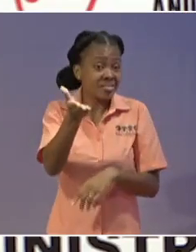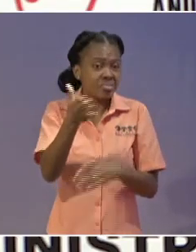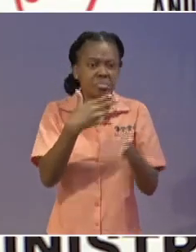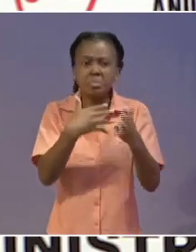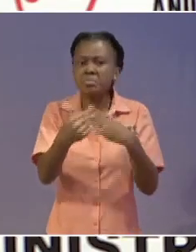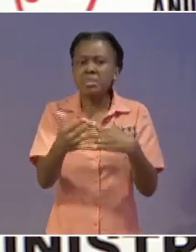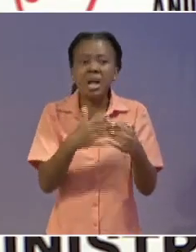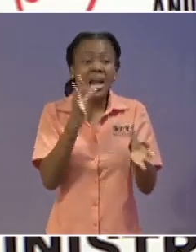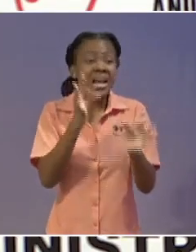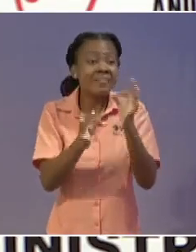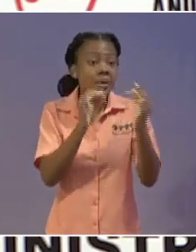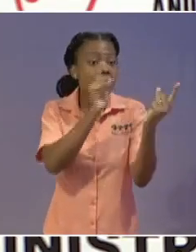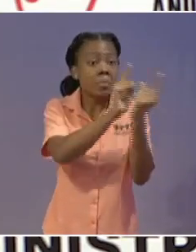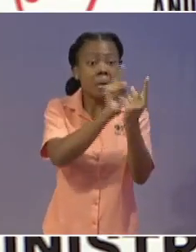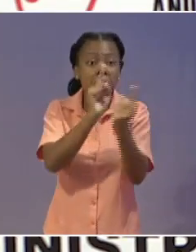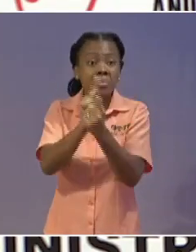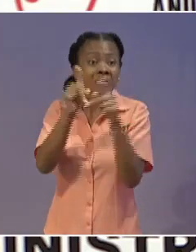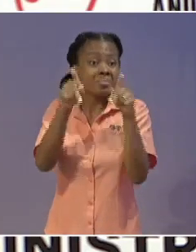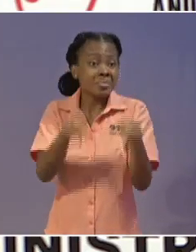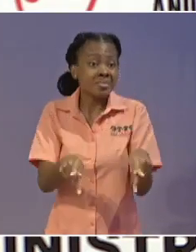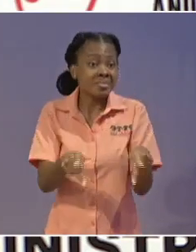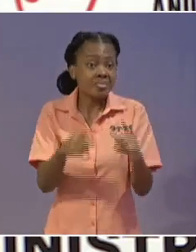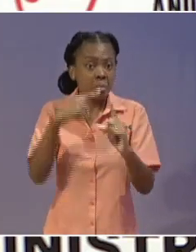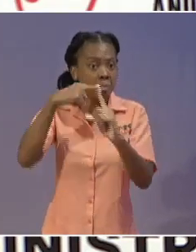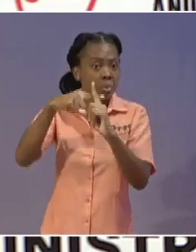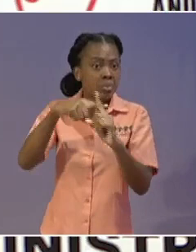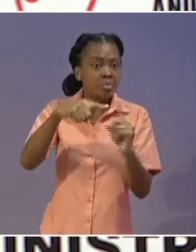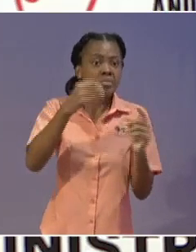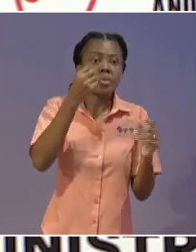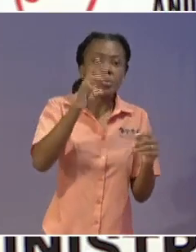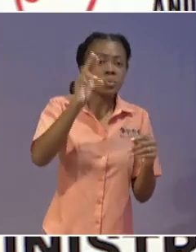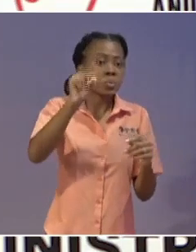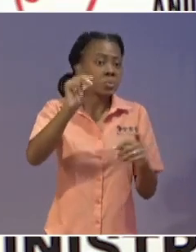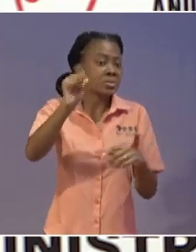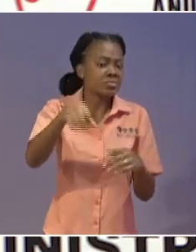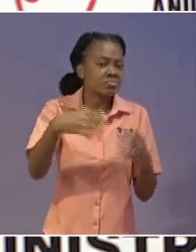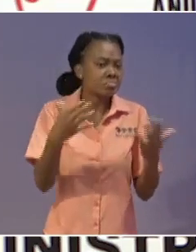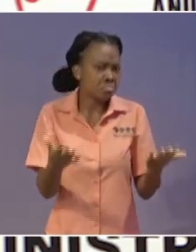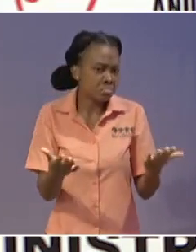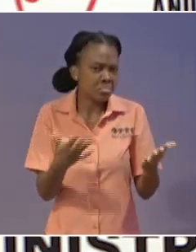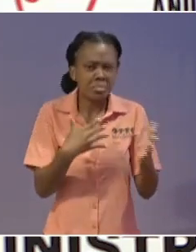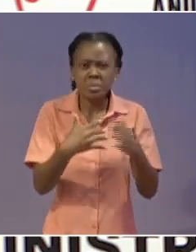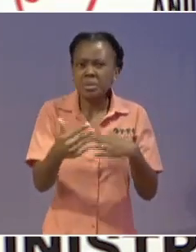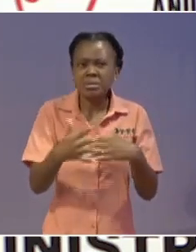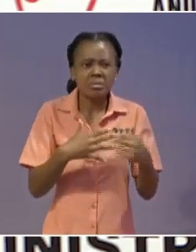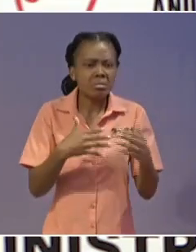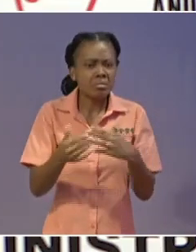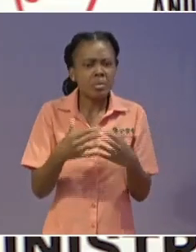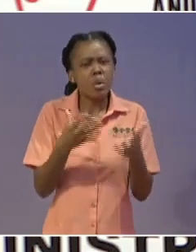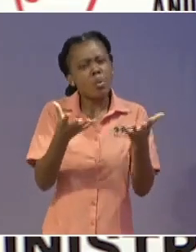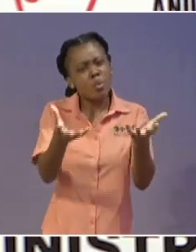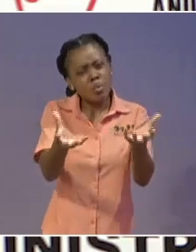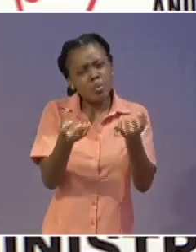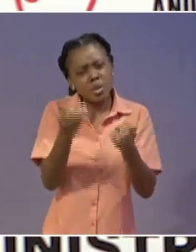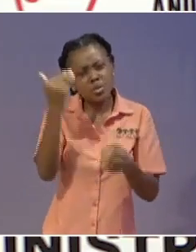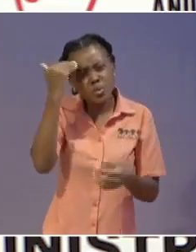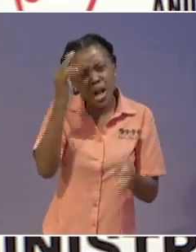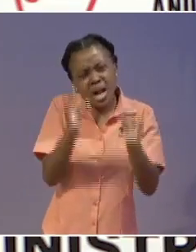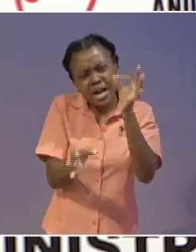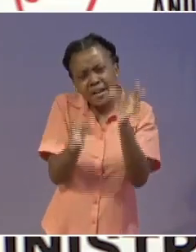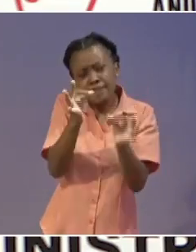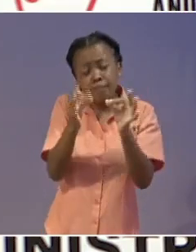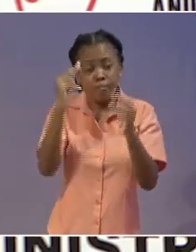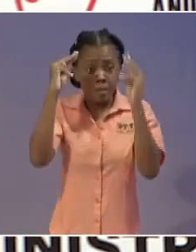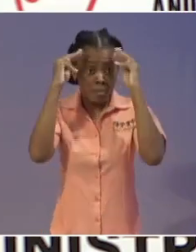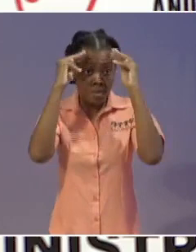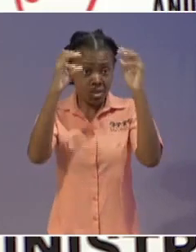COVID-19 and whether they are exhibiting symptoms. So I want to know if the ministry is considering this route. I think in